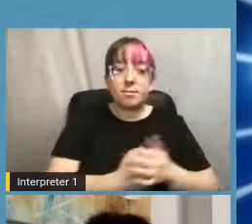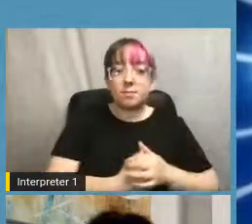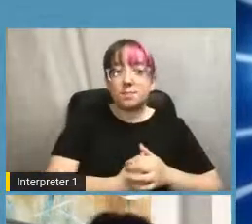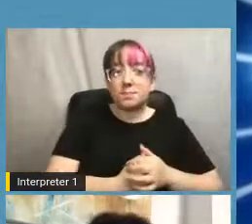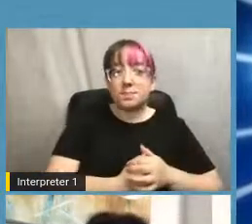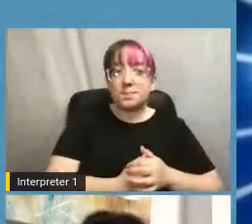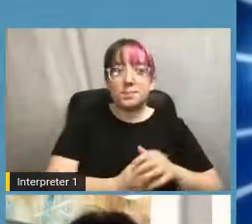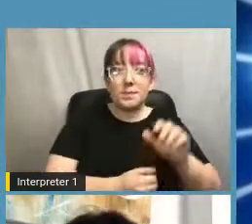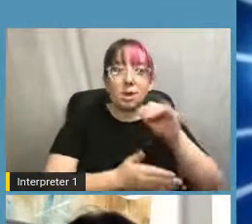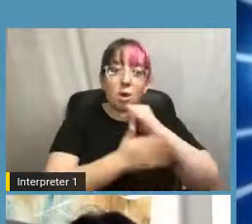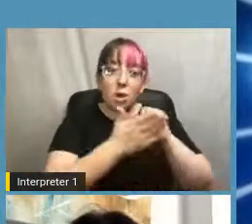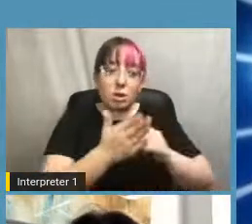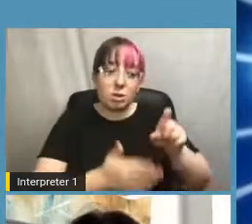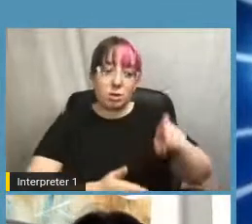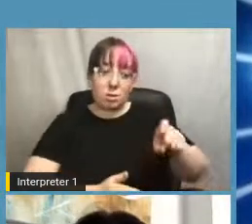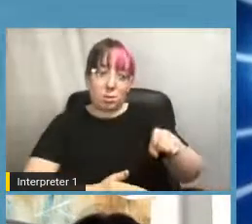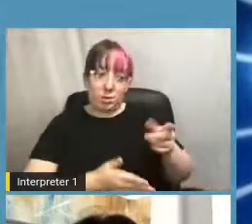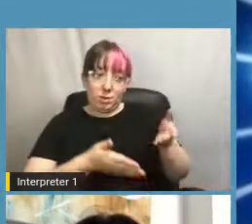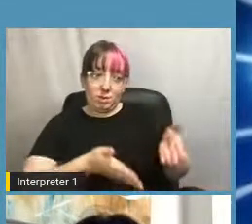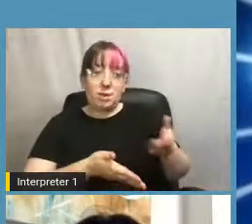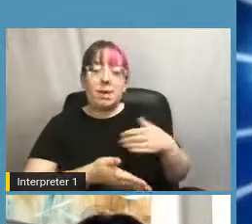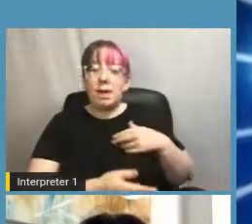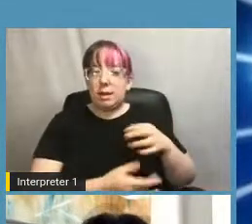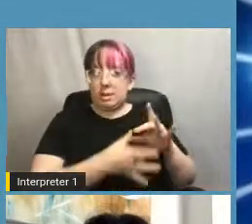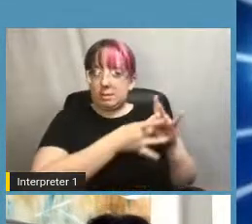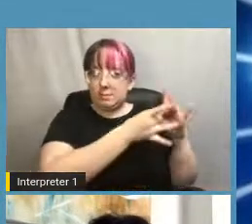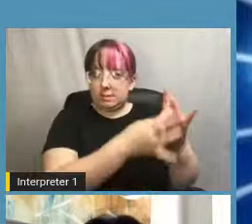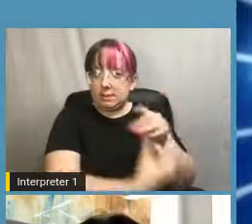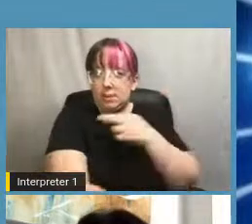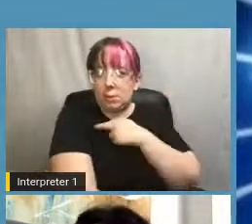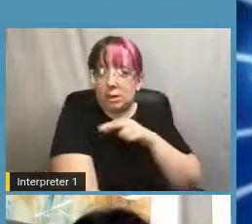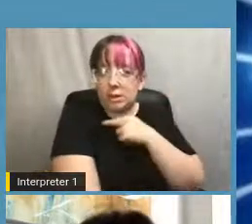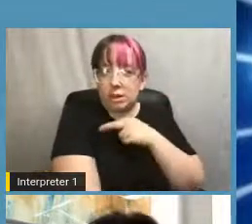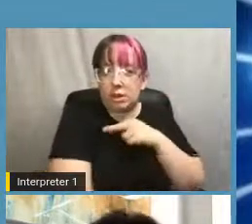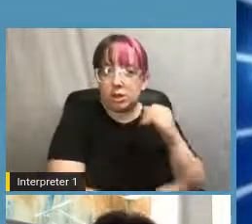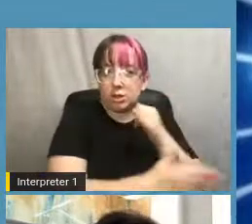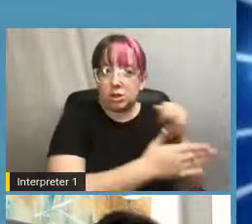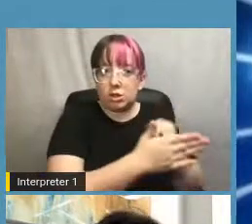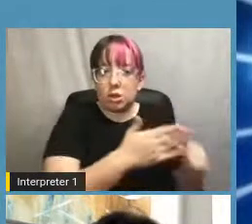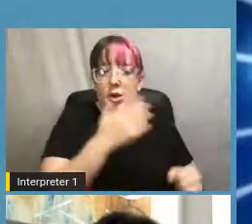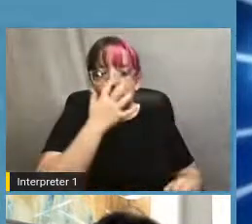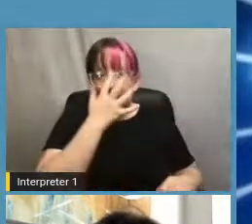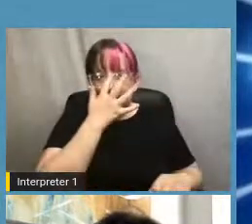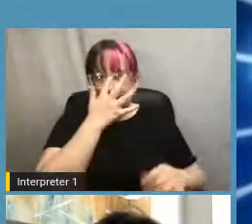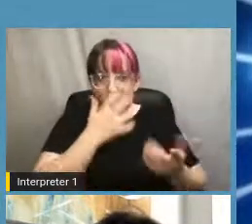to be, for example, particularly in religious art, if we consider